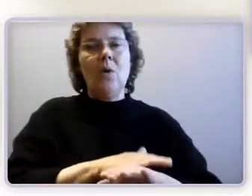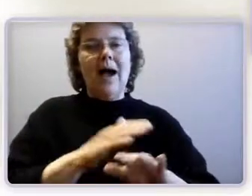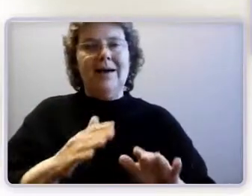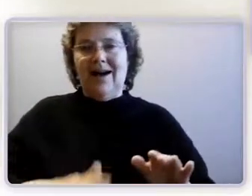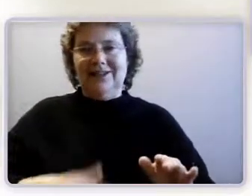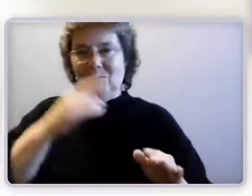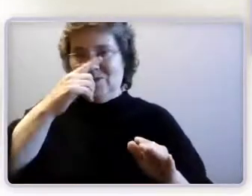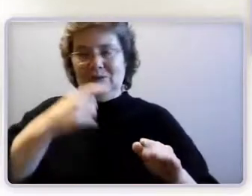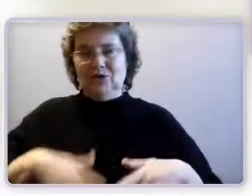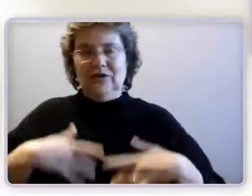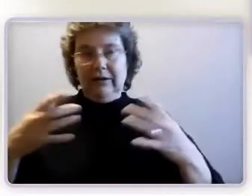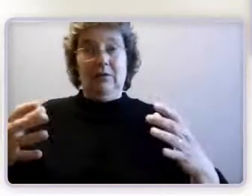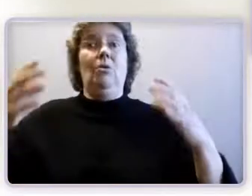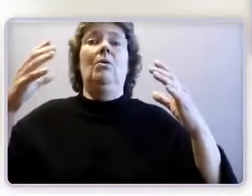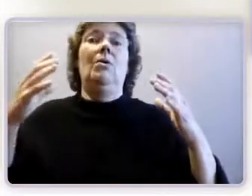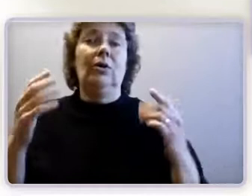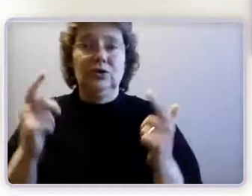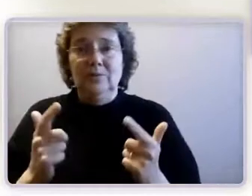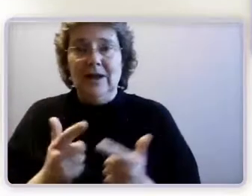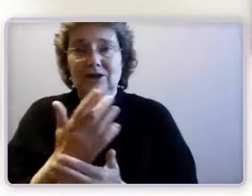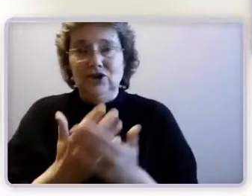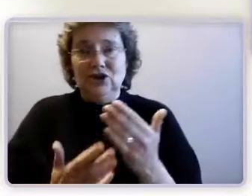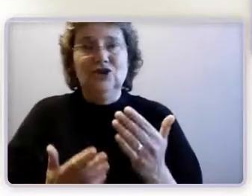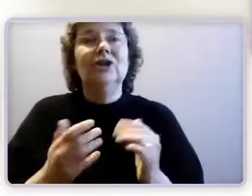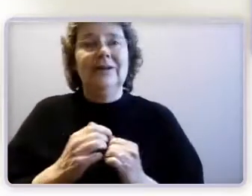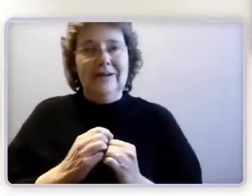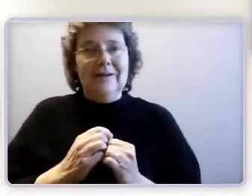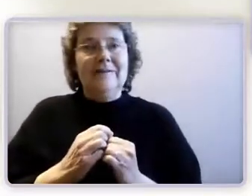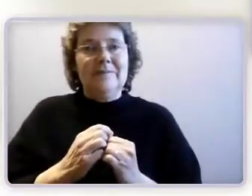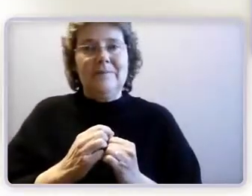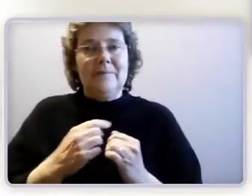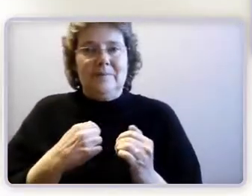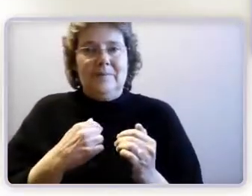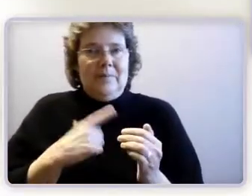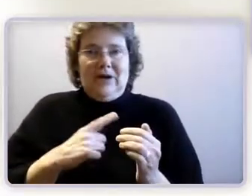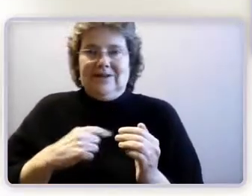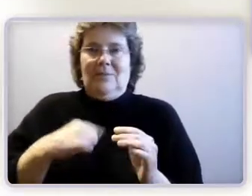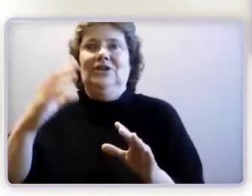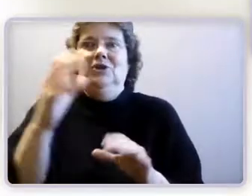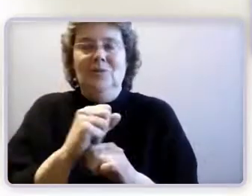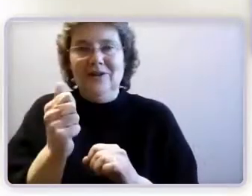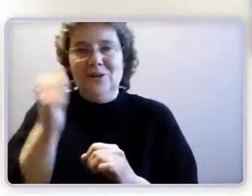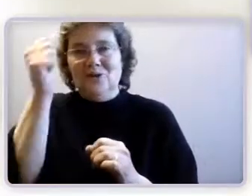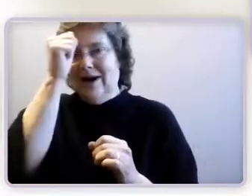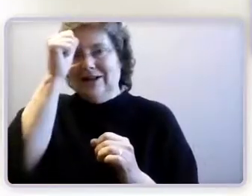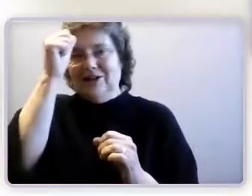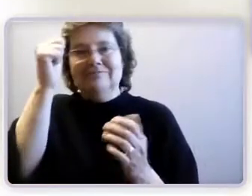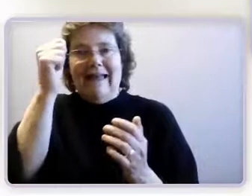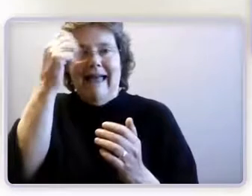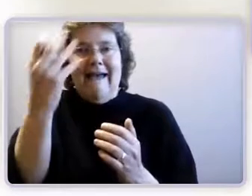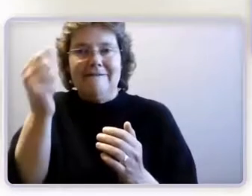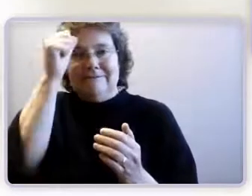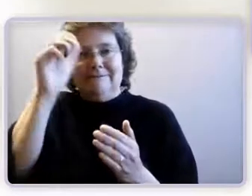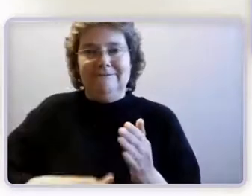I presume that they already know about guardianship or the public advocate. If you already are very